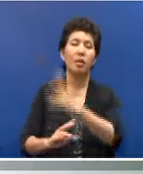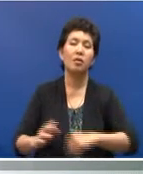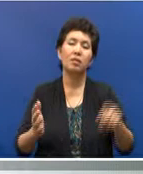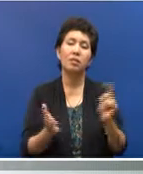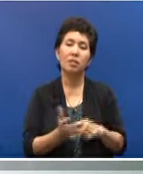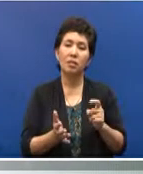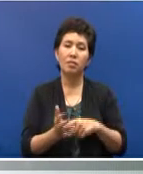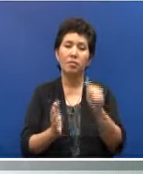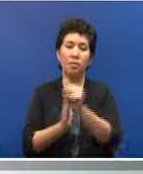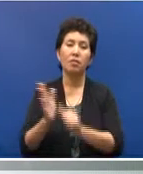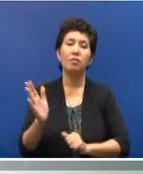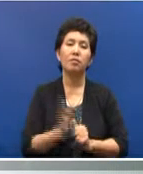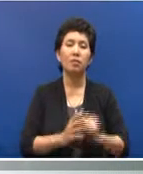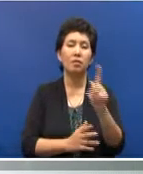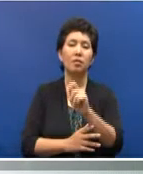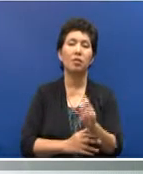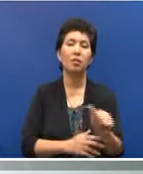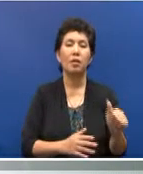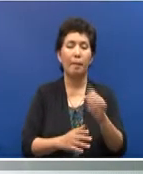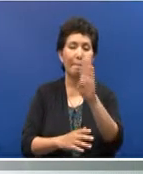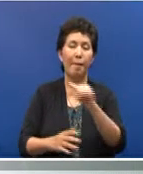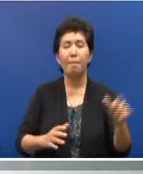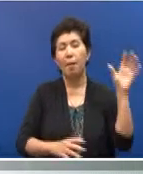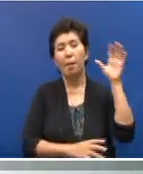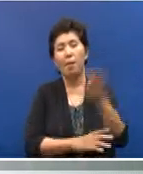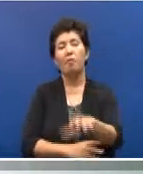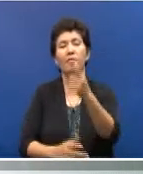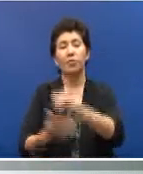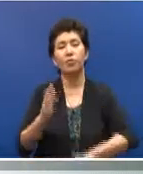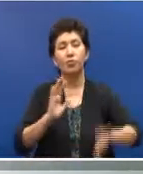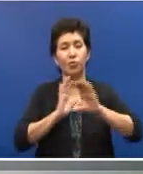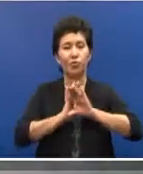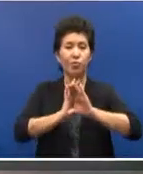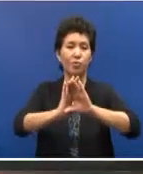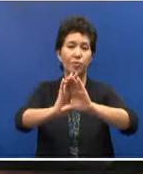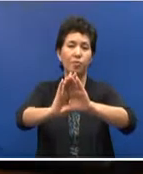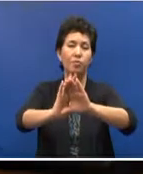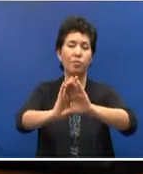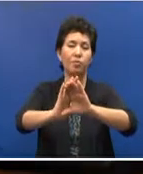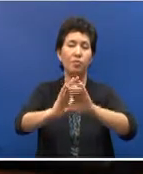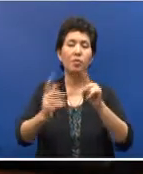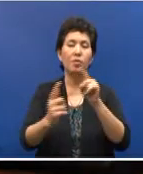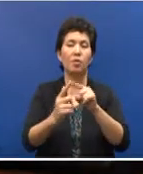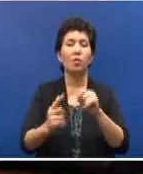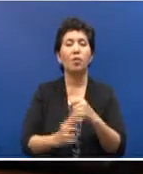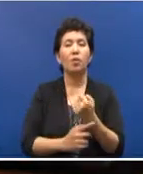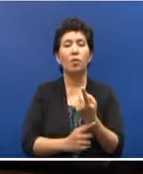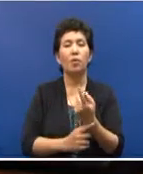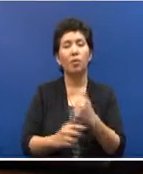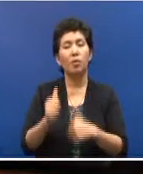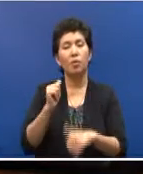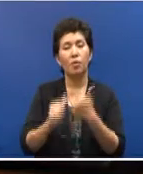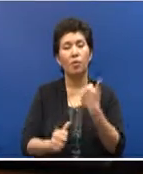under acts of attainder and sometimes by main force. Okay, example, okay, one figure which is